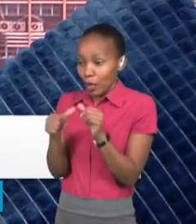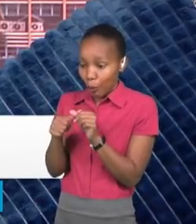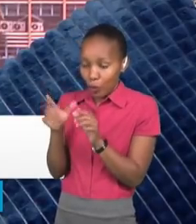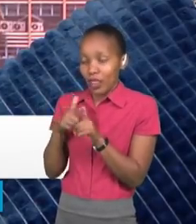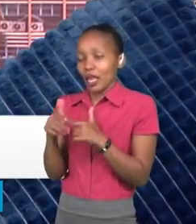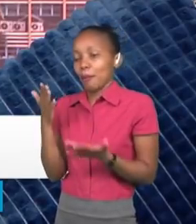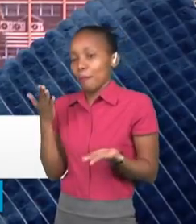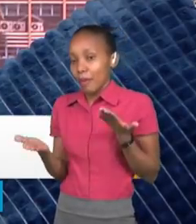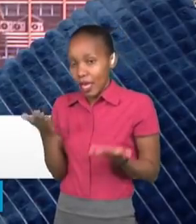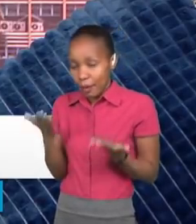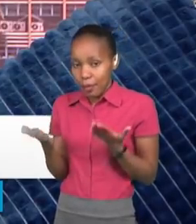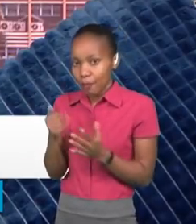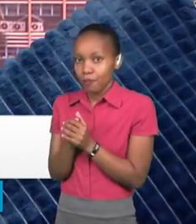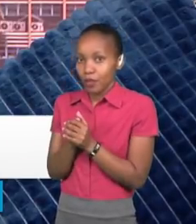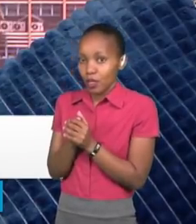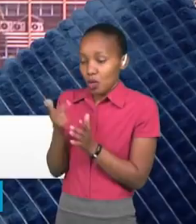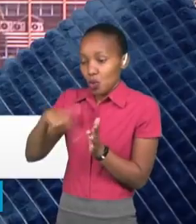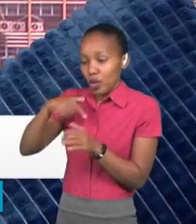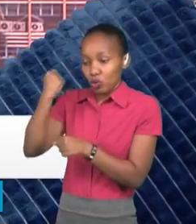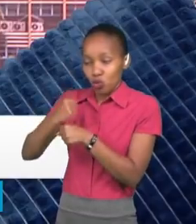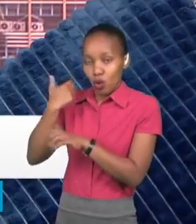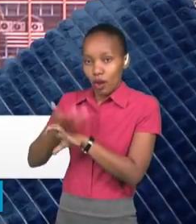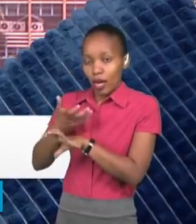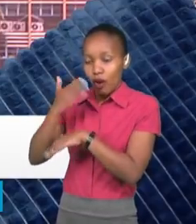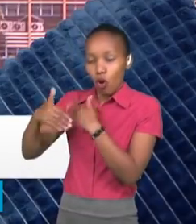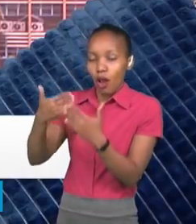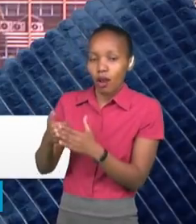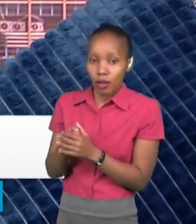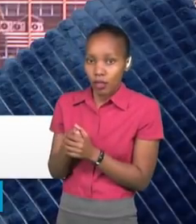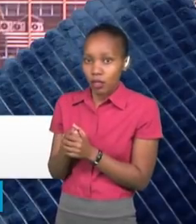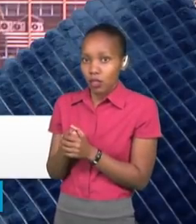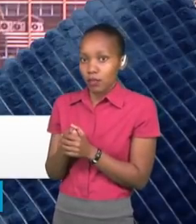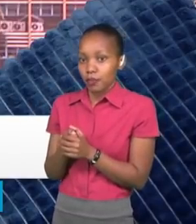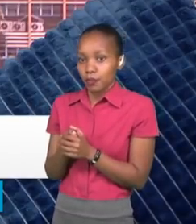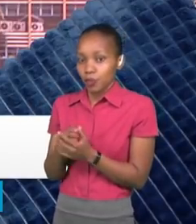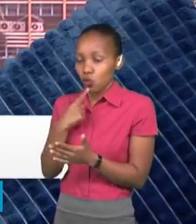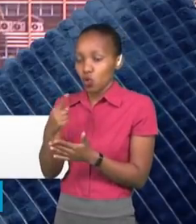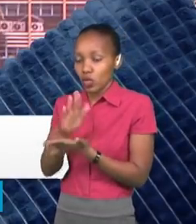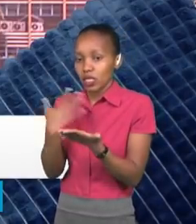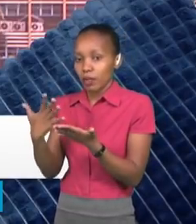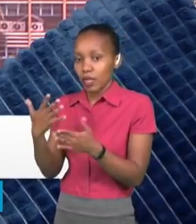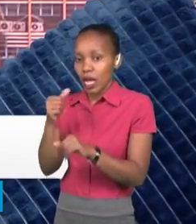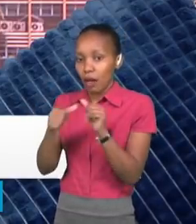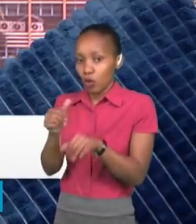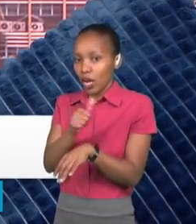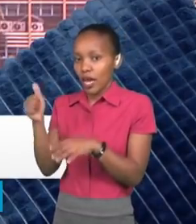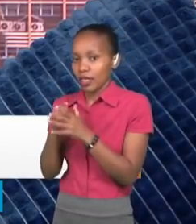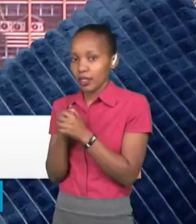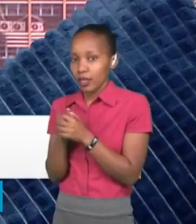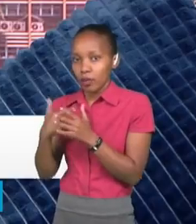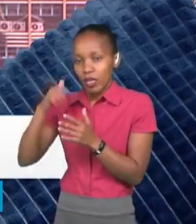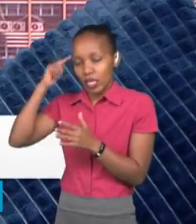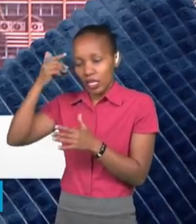maybe, mm-hmm, we'll actually be upping the game, all, yeah, of us. Mm-hmm. So it's just a wake up call to others. Mm-hmm. And I think the